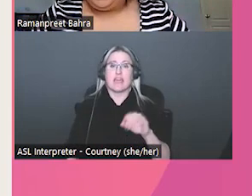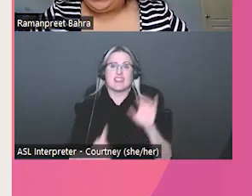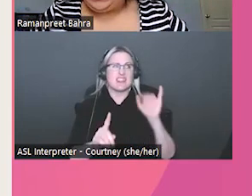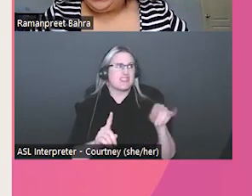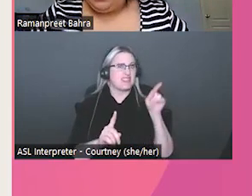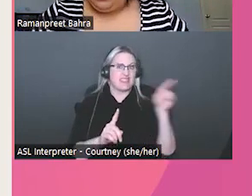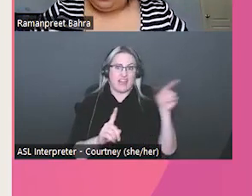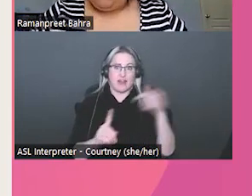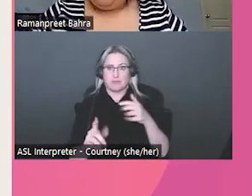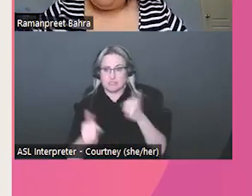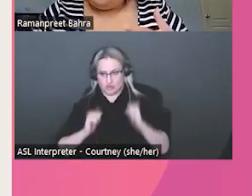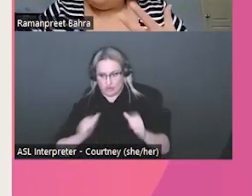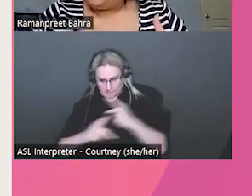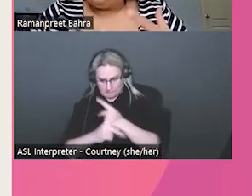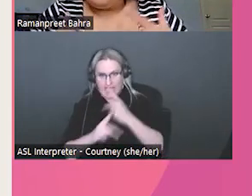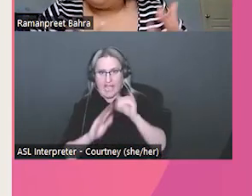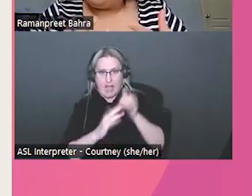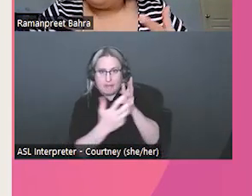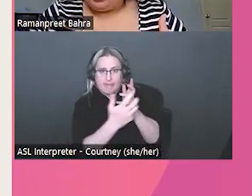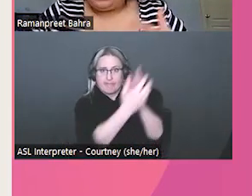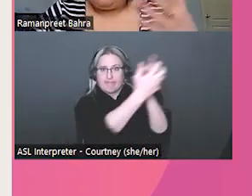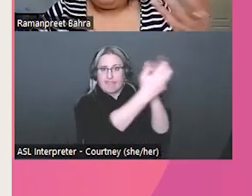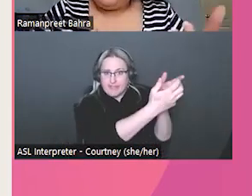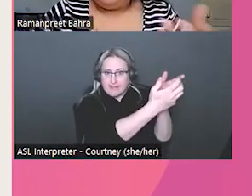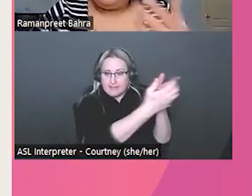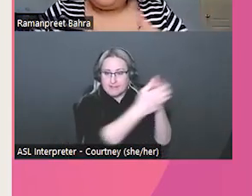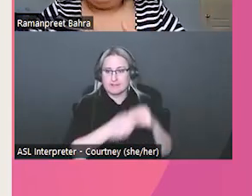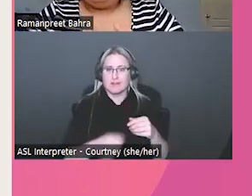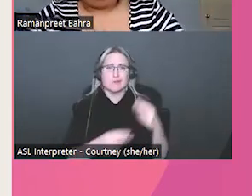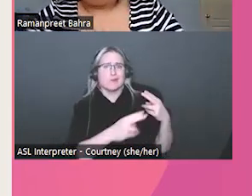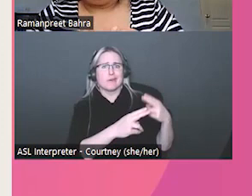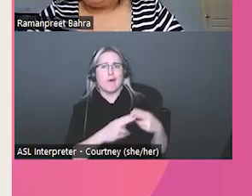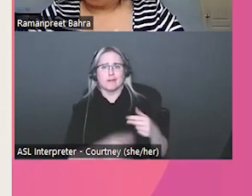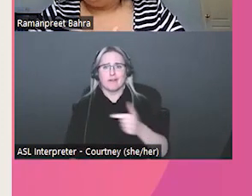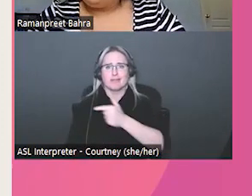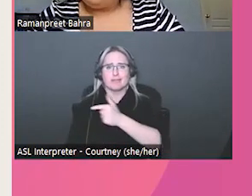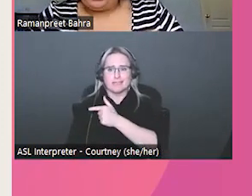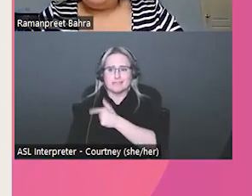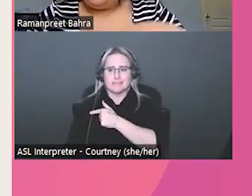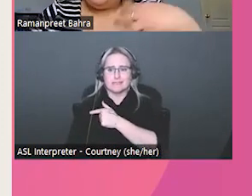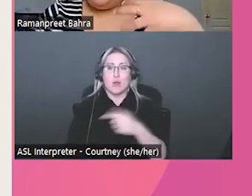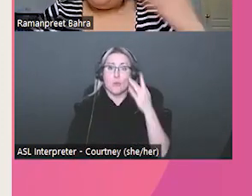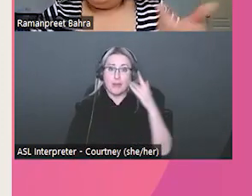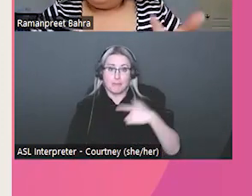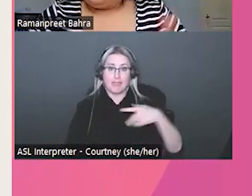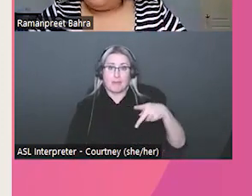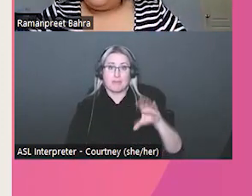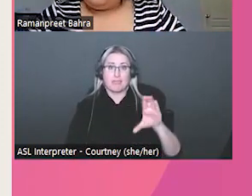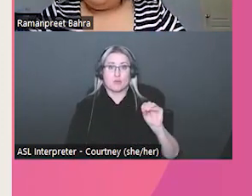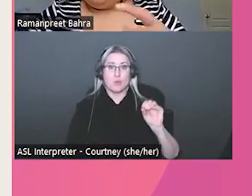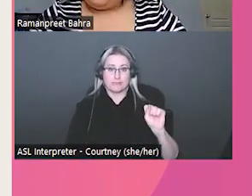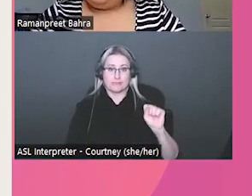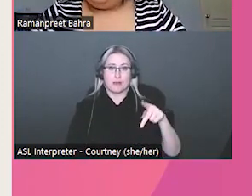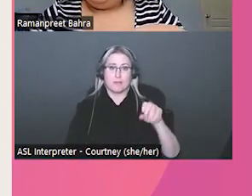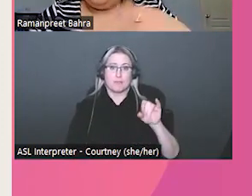fitting in. So in many ways, like I was always framed as lazy. And then with having PCOS, polycystic ovarian